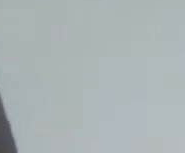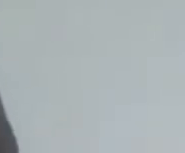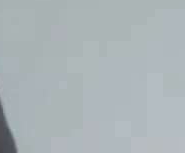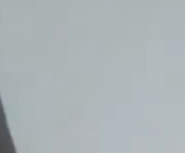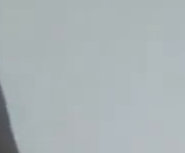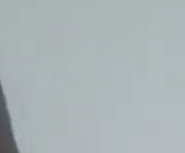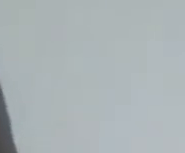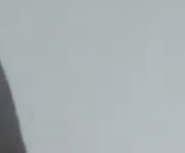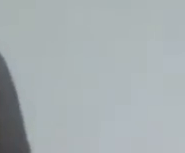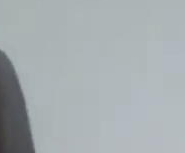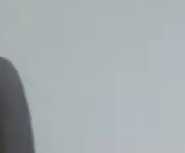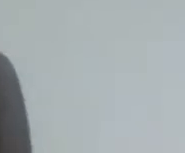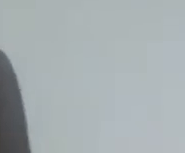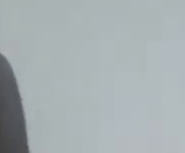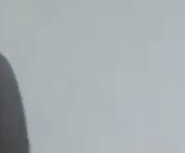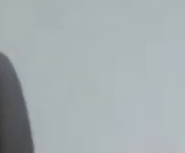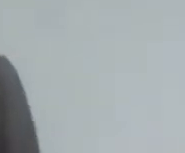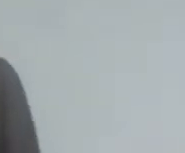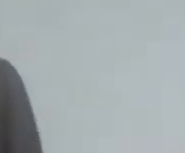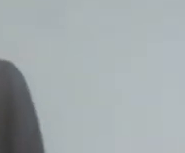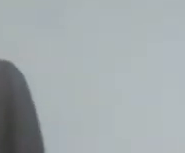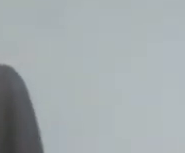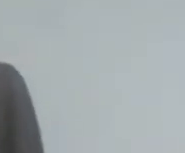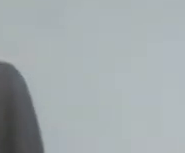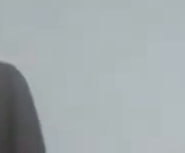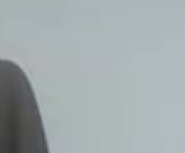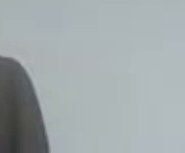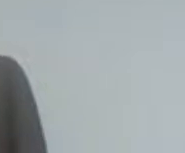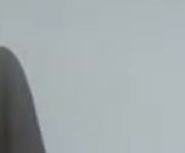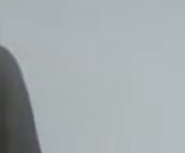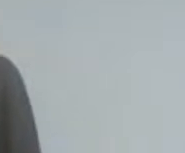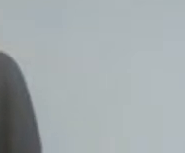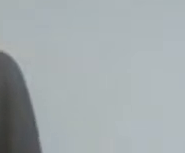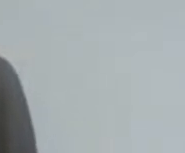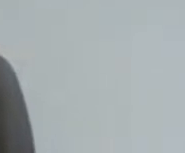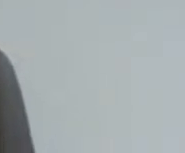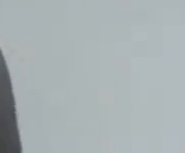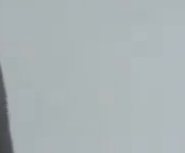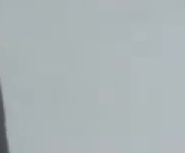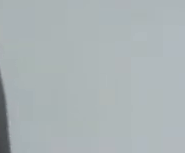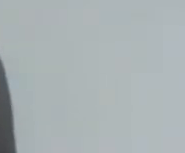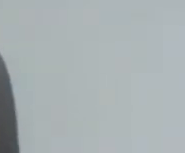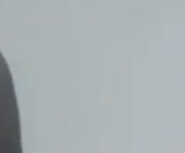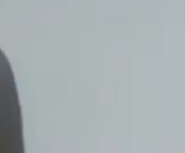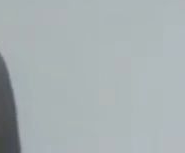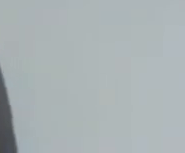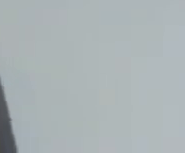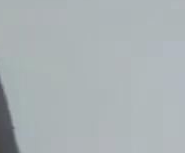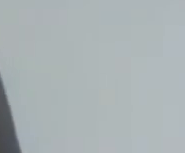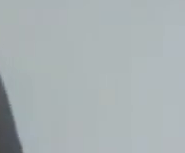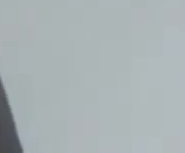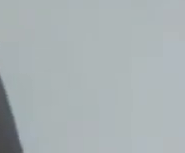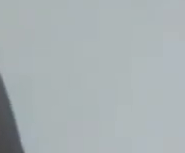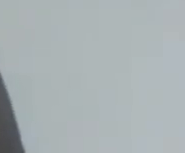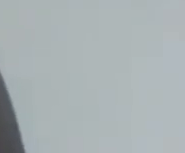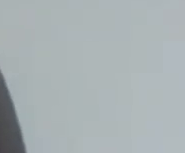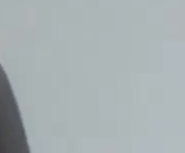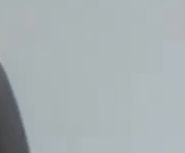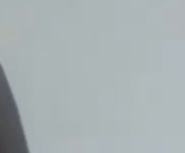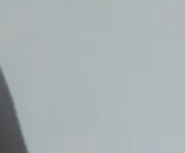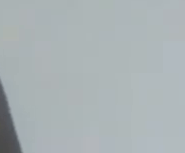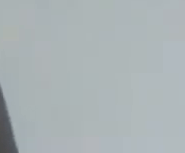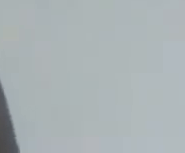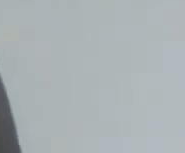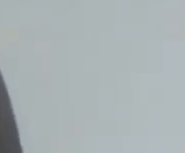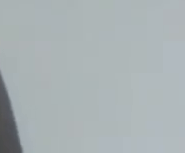guarantees. I'll mention one example. The seventh article in the fourth line in the federal constitution, it's very clear when